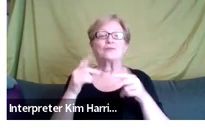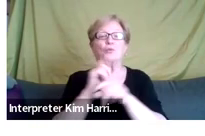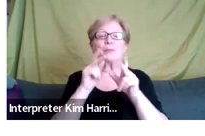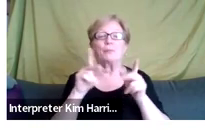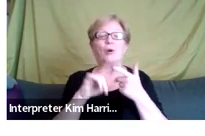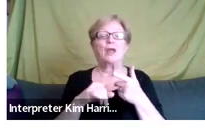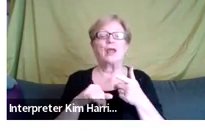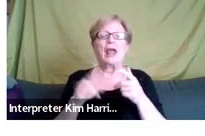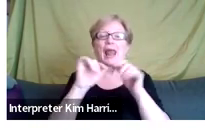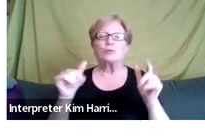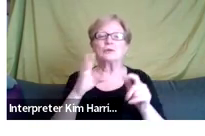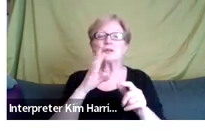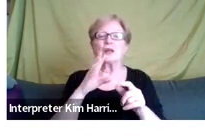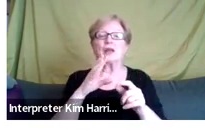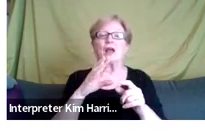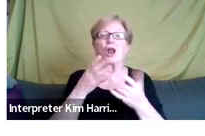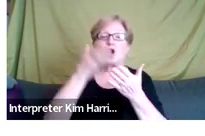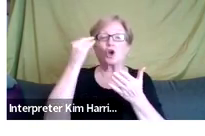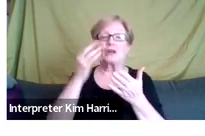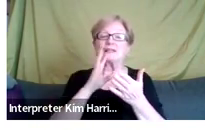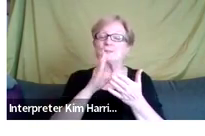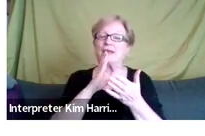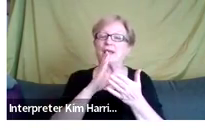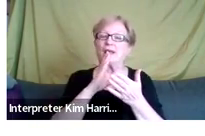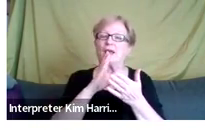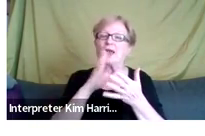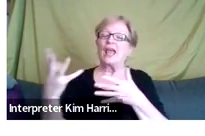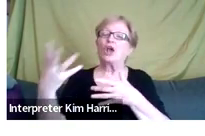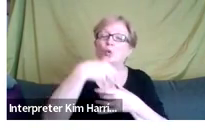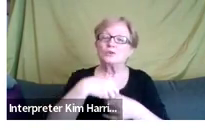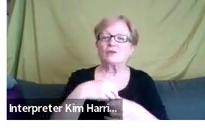inclusively. We want to make sure that we are